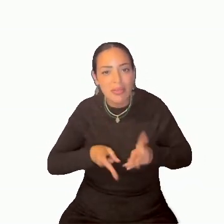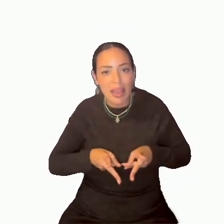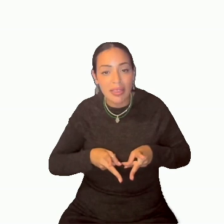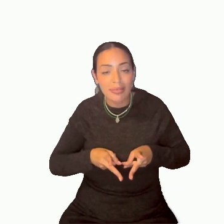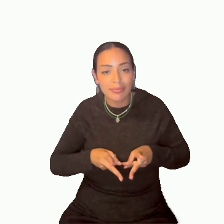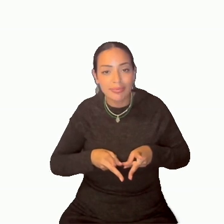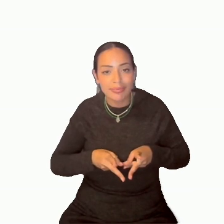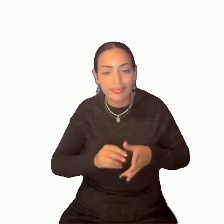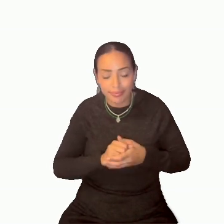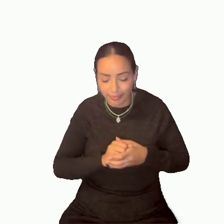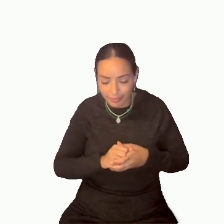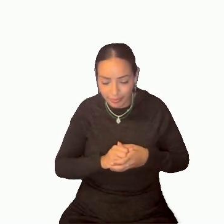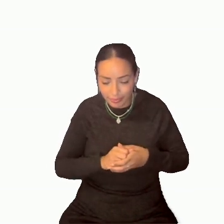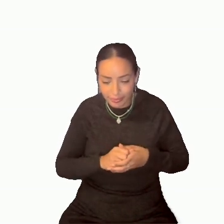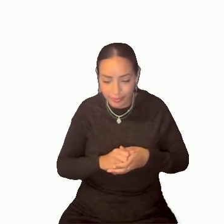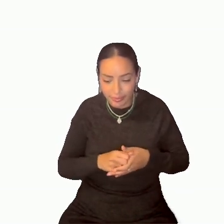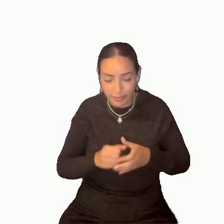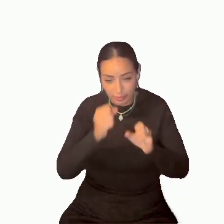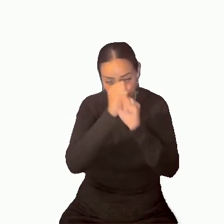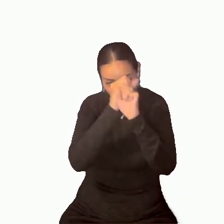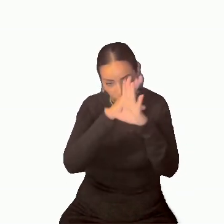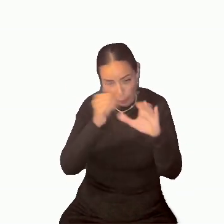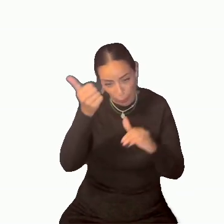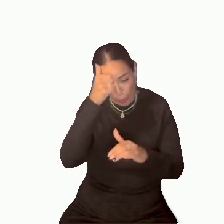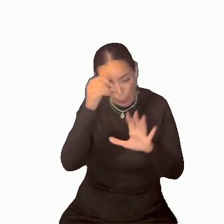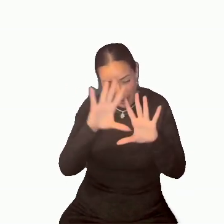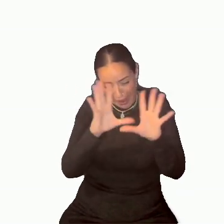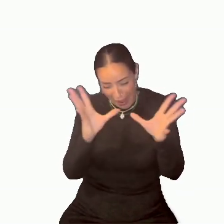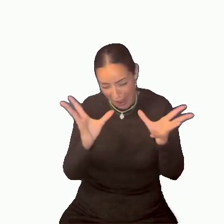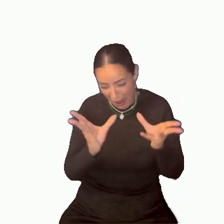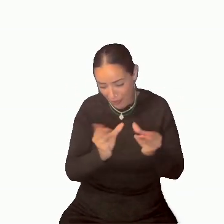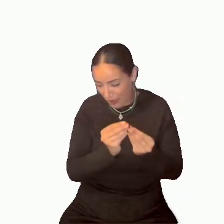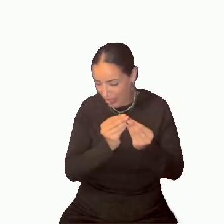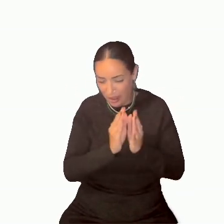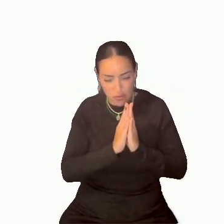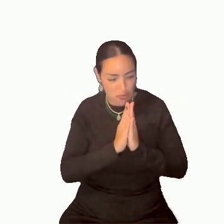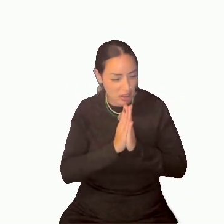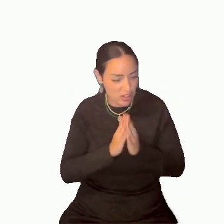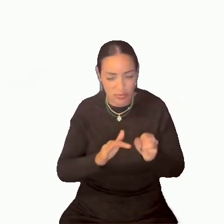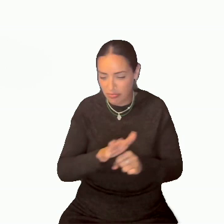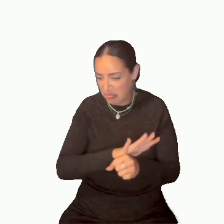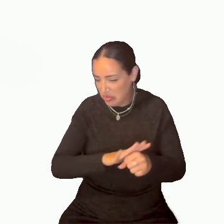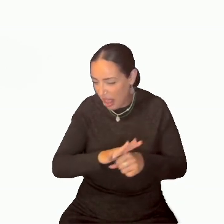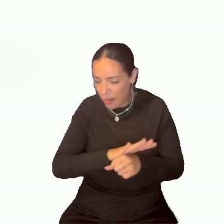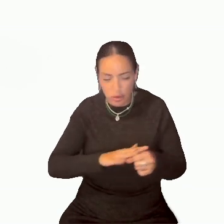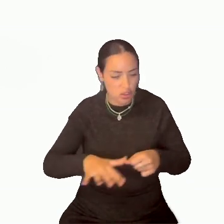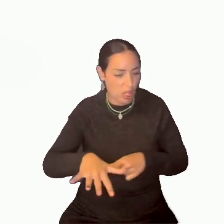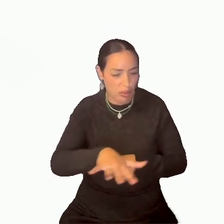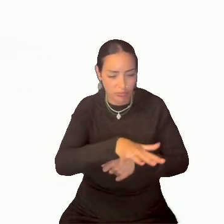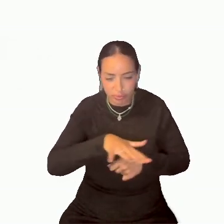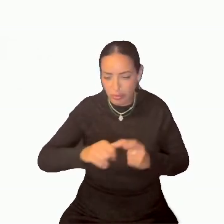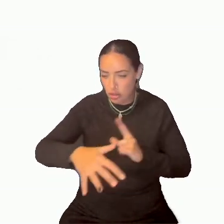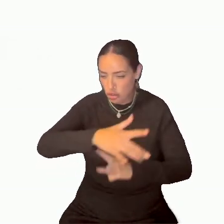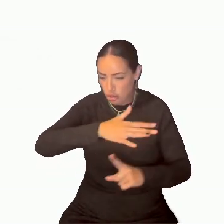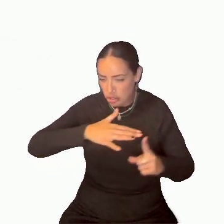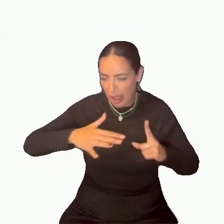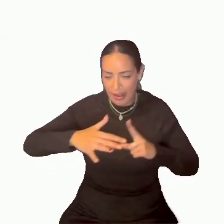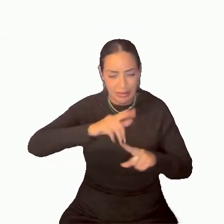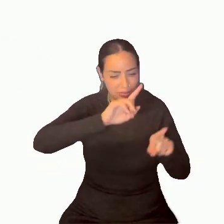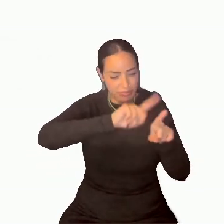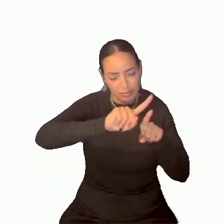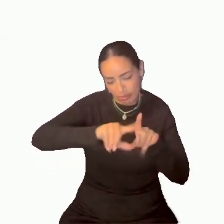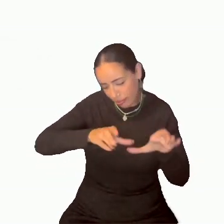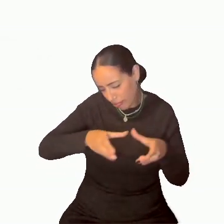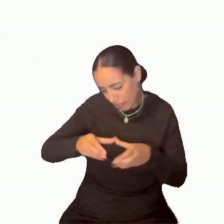We can never be familiar with every religion, faith, culture, set of social circumstances, family composition or community that we